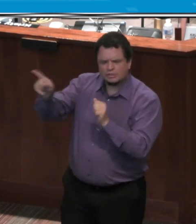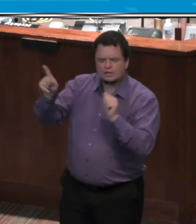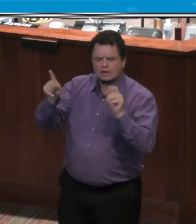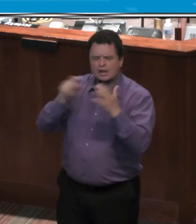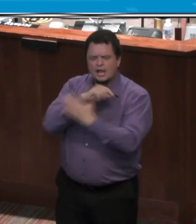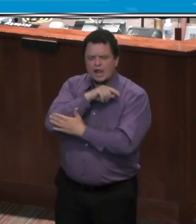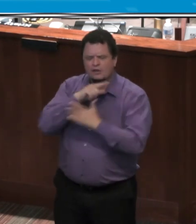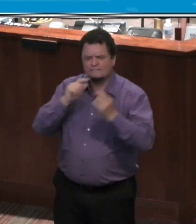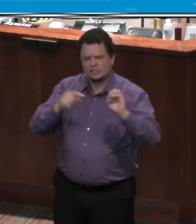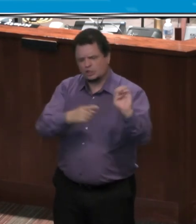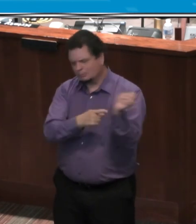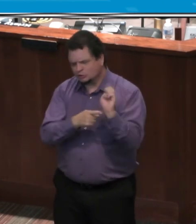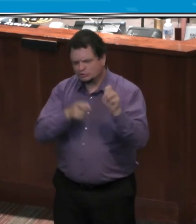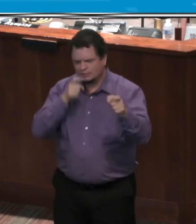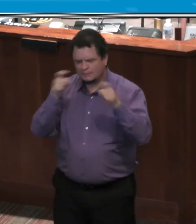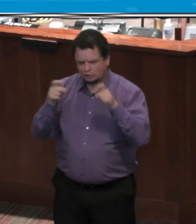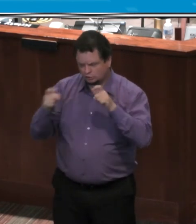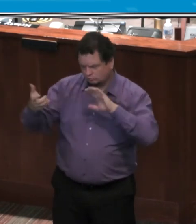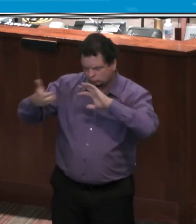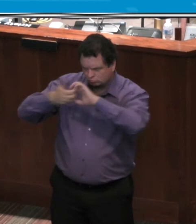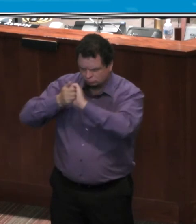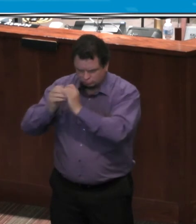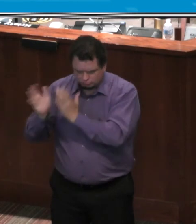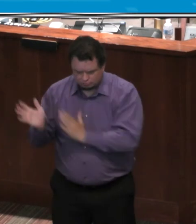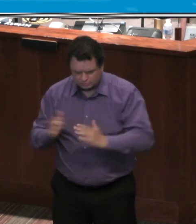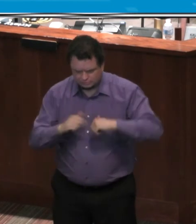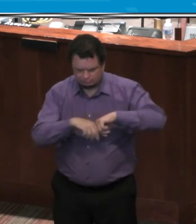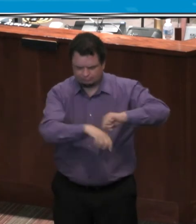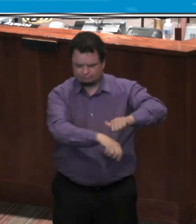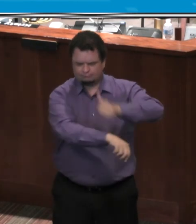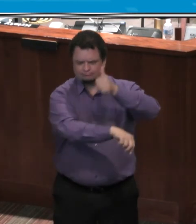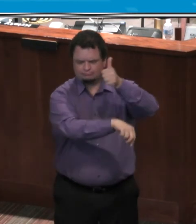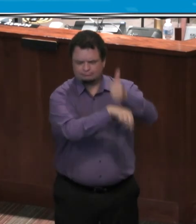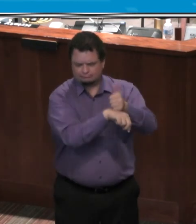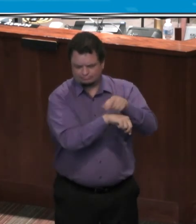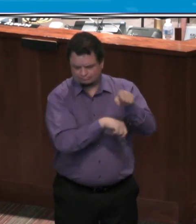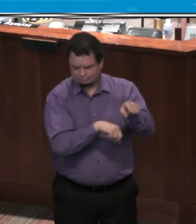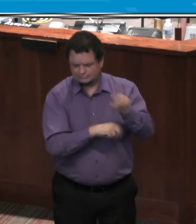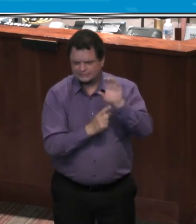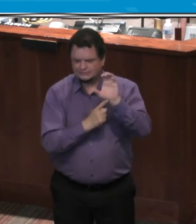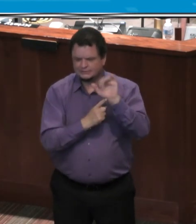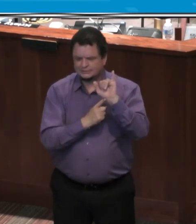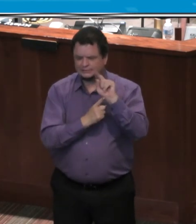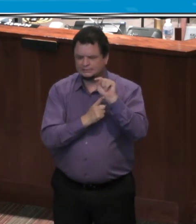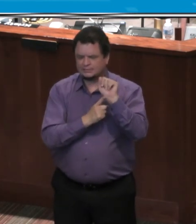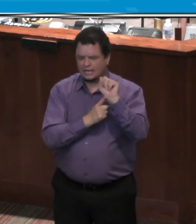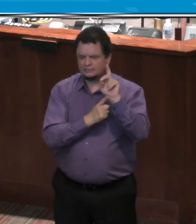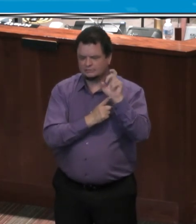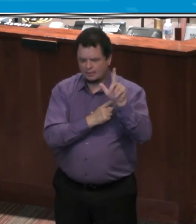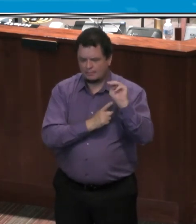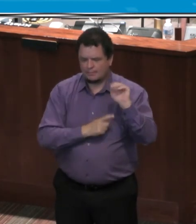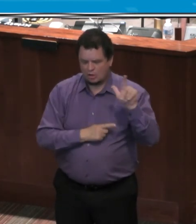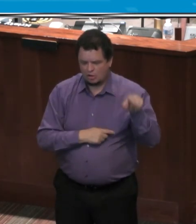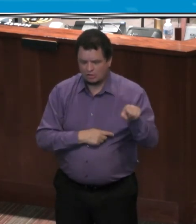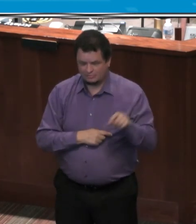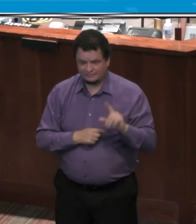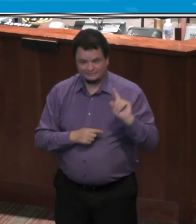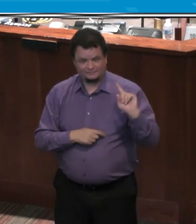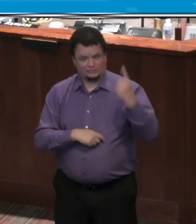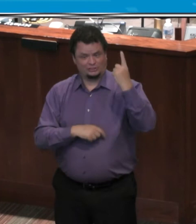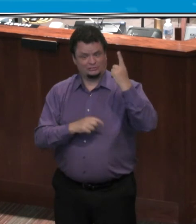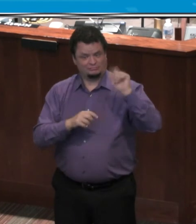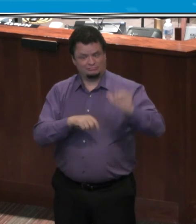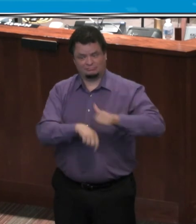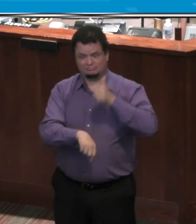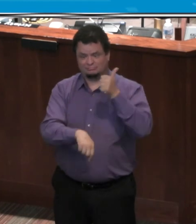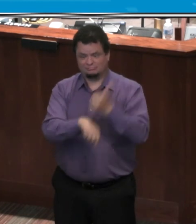We're averaging about 300 samples per day. In the first week that we were open, we were able to increase our test